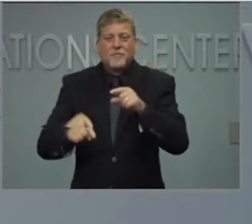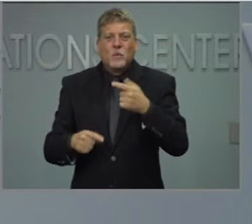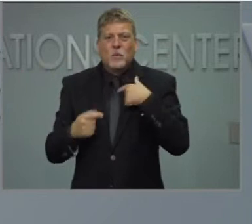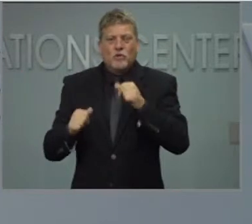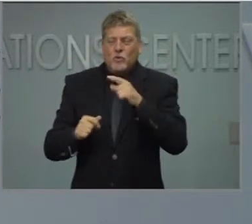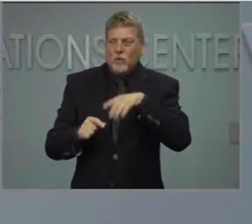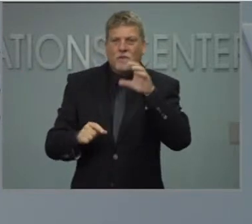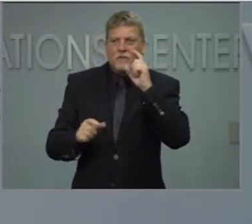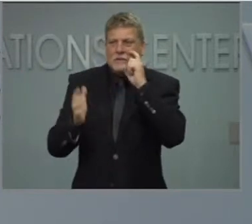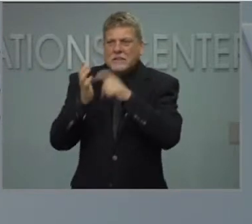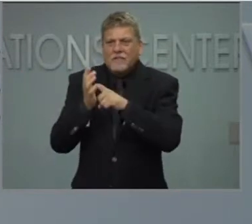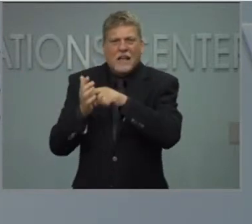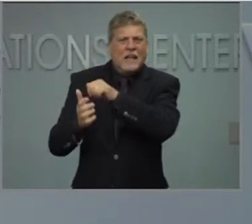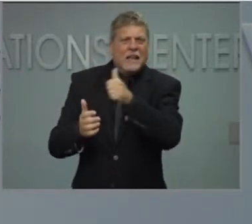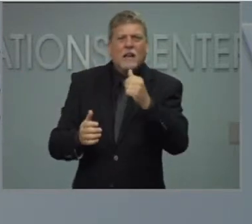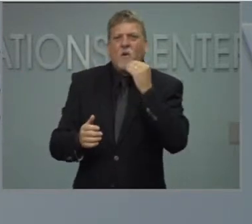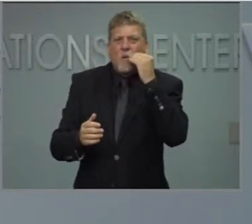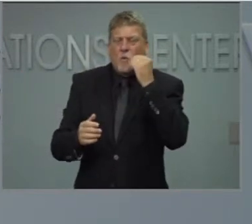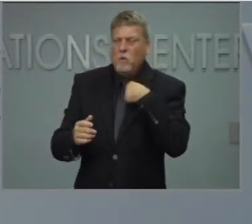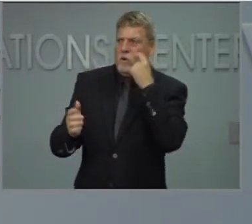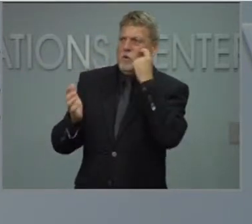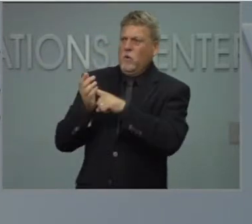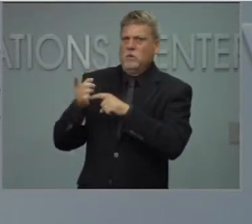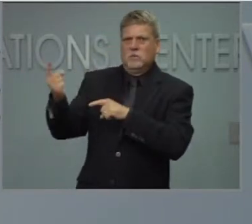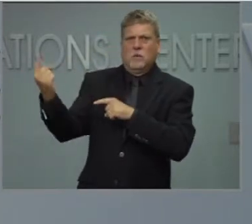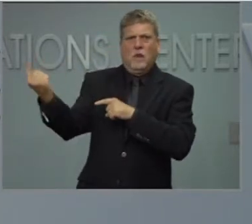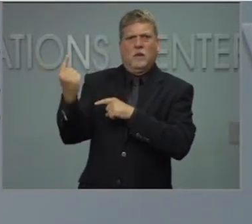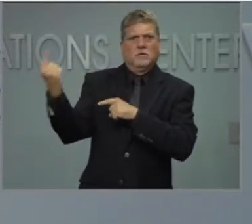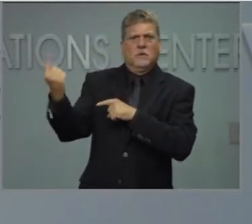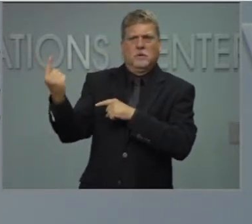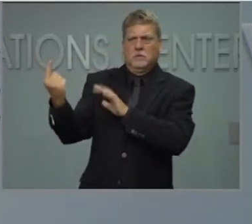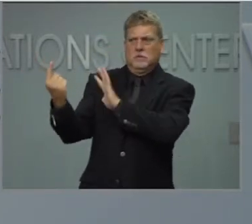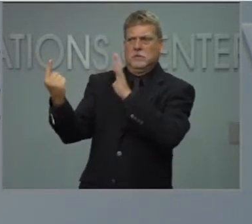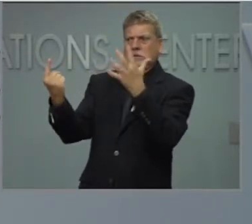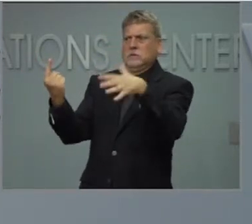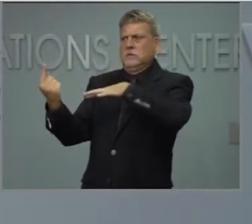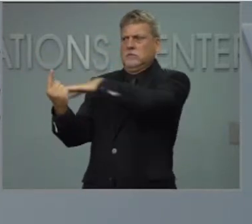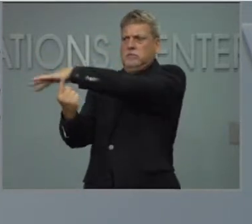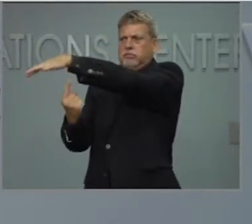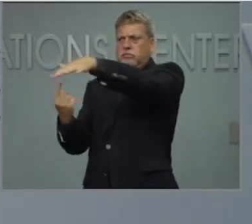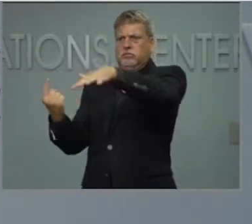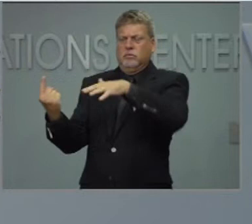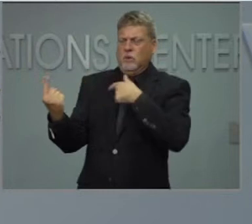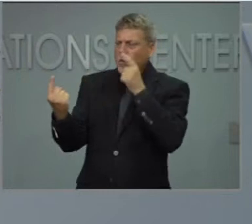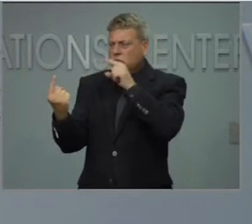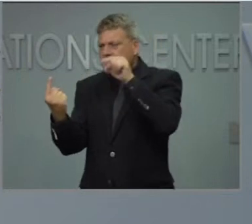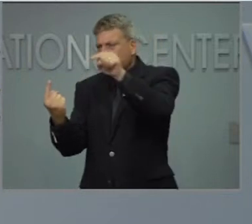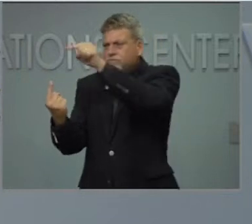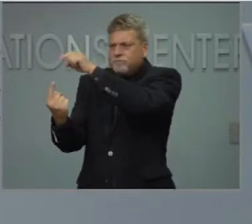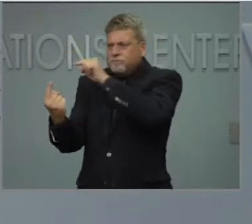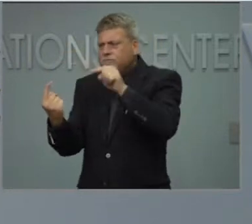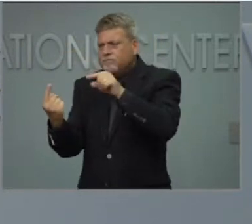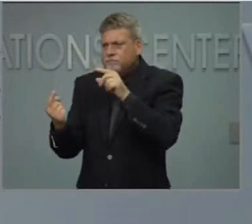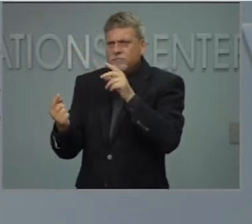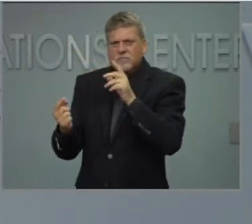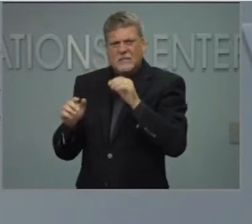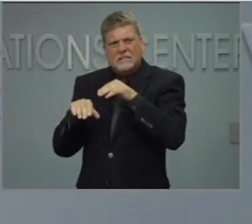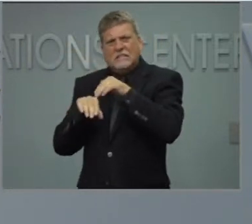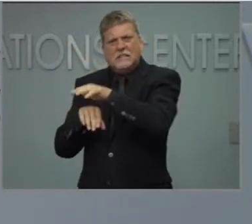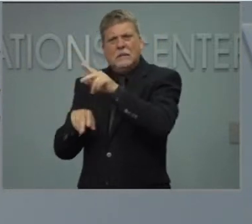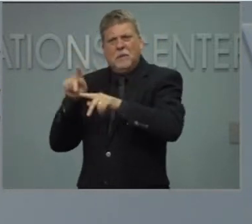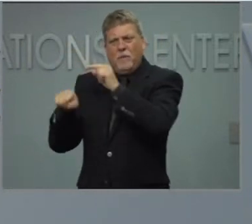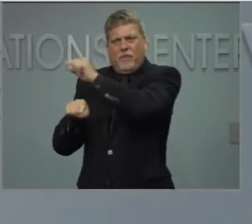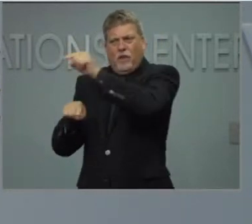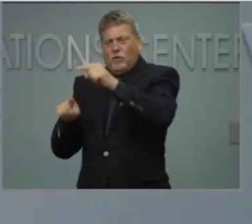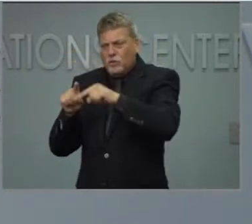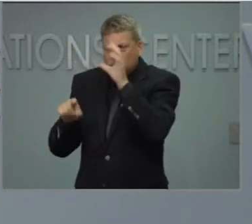identify people that need support, and anticipate that there will be potentially some of that down the road. But right now, the team